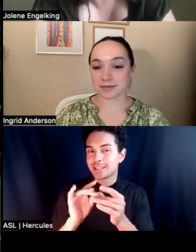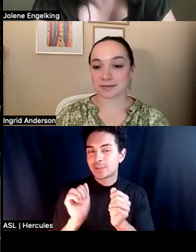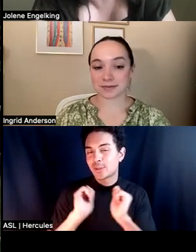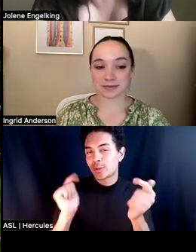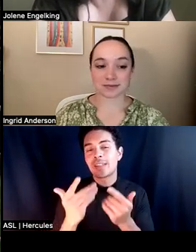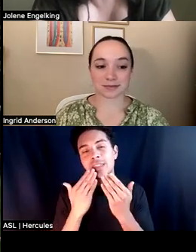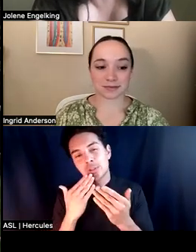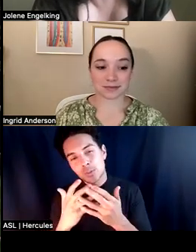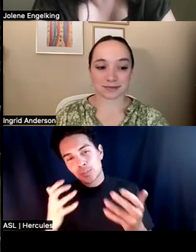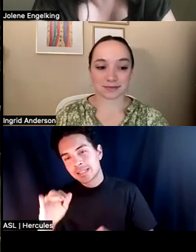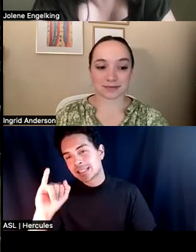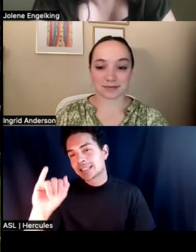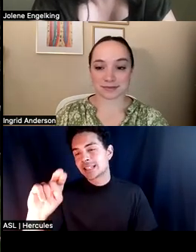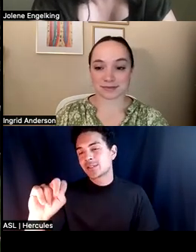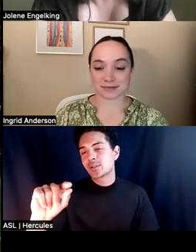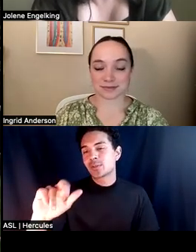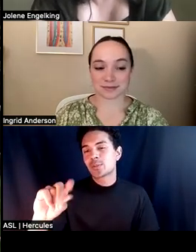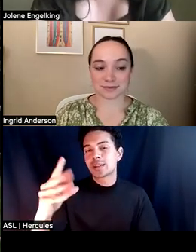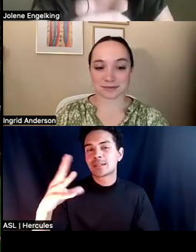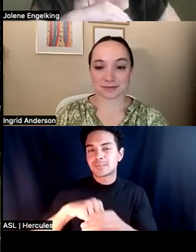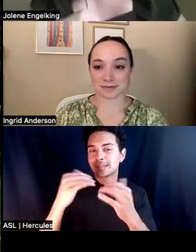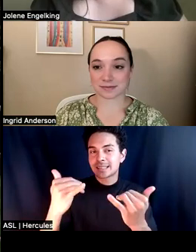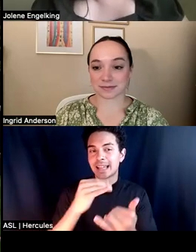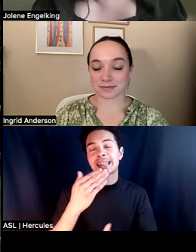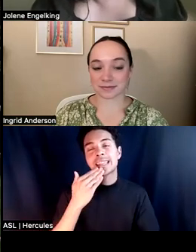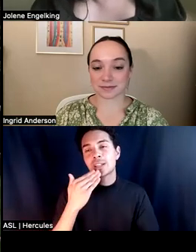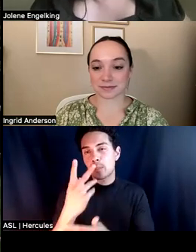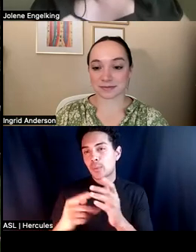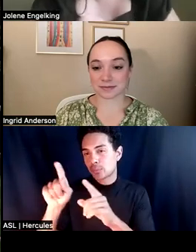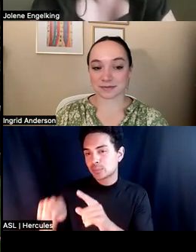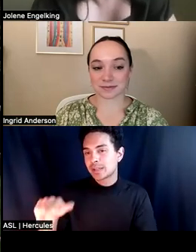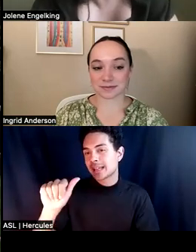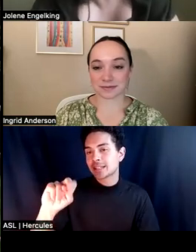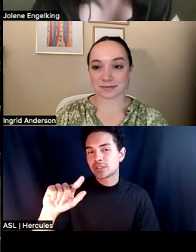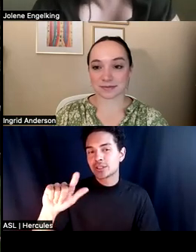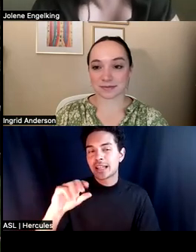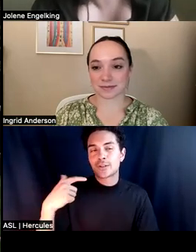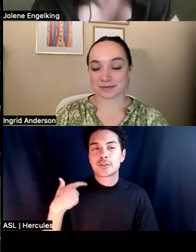thank you so much, Ingrid, for being with us today. And thank you both, Angela